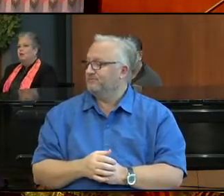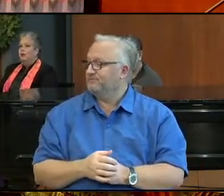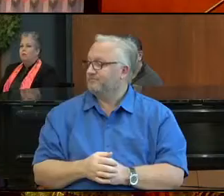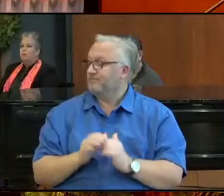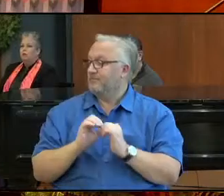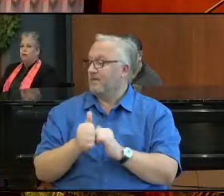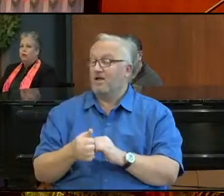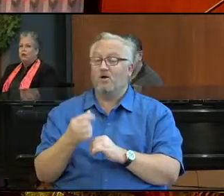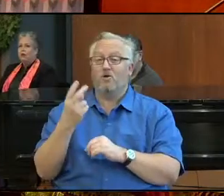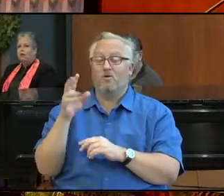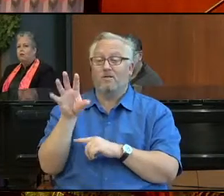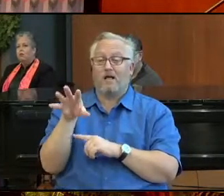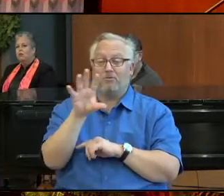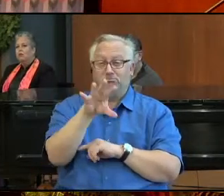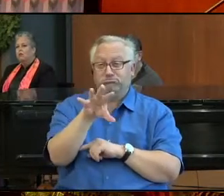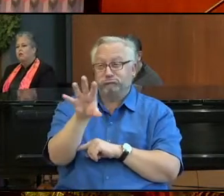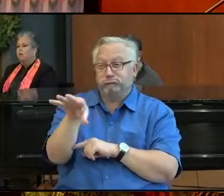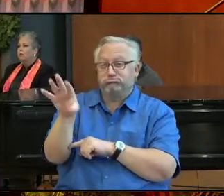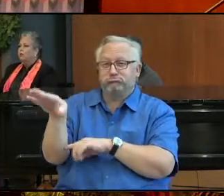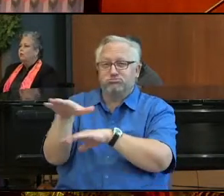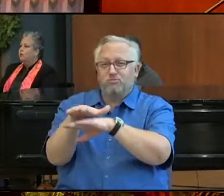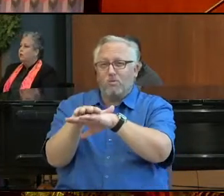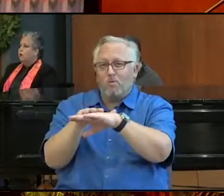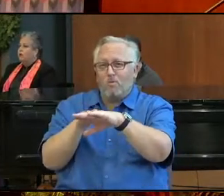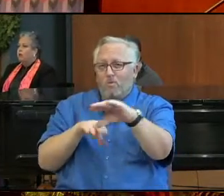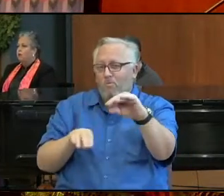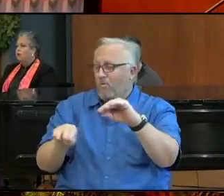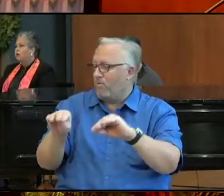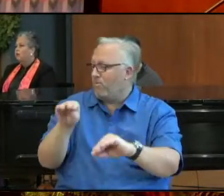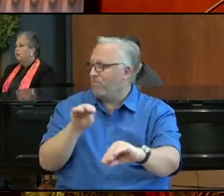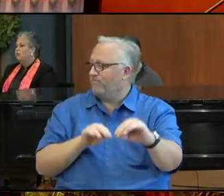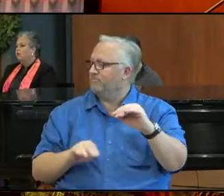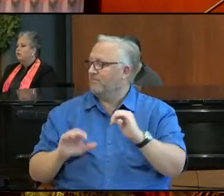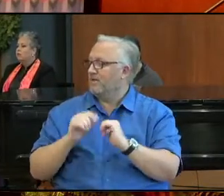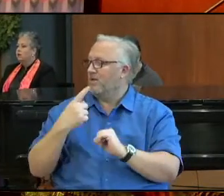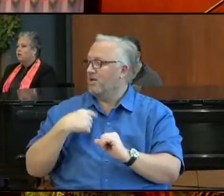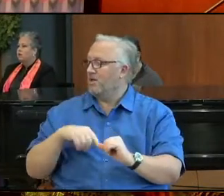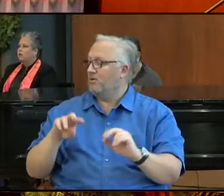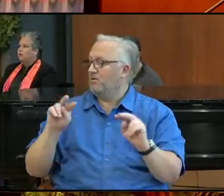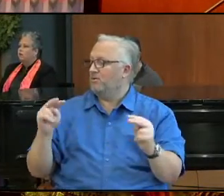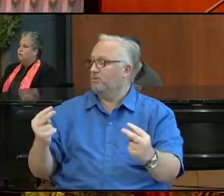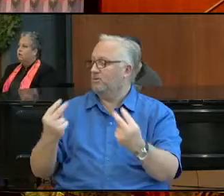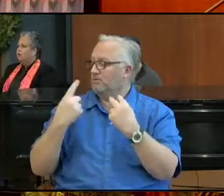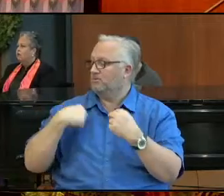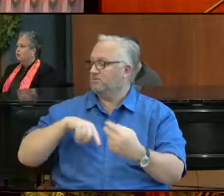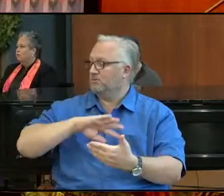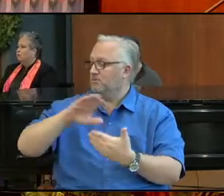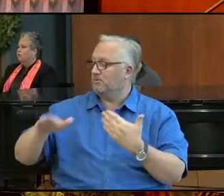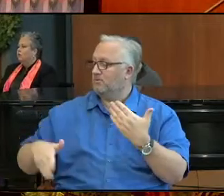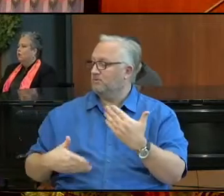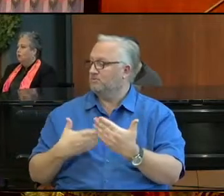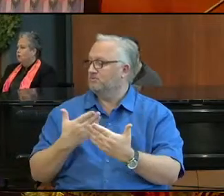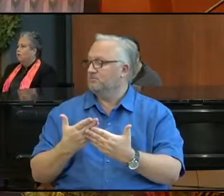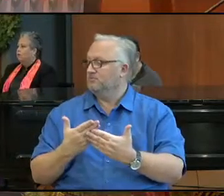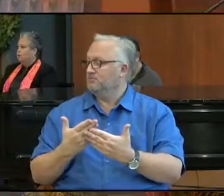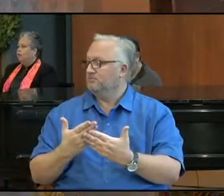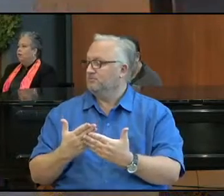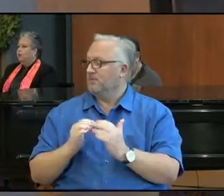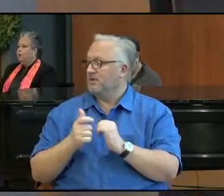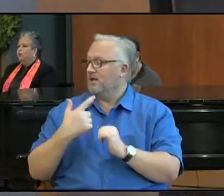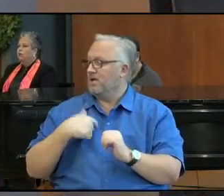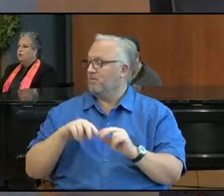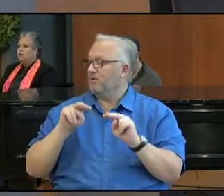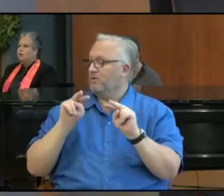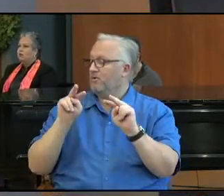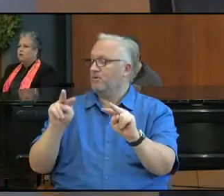way the camera follows us in slow-mo, the way we look to us all. The way we